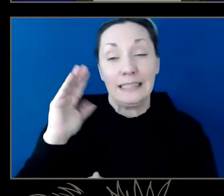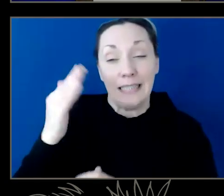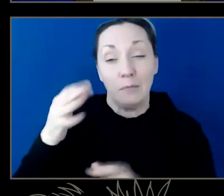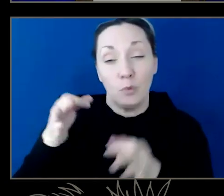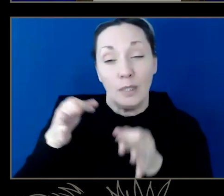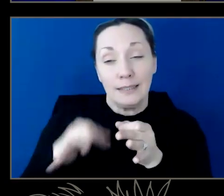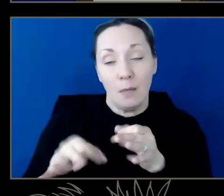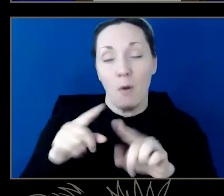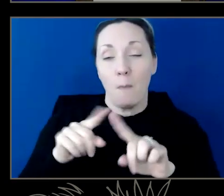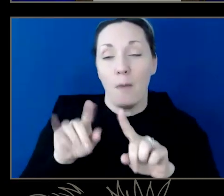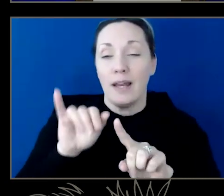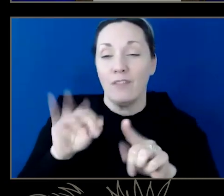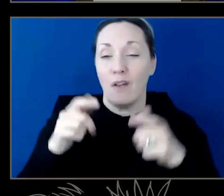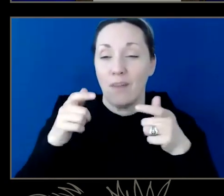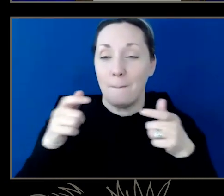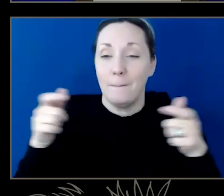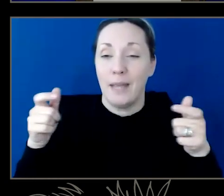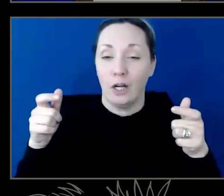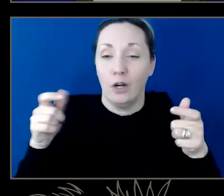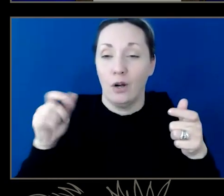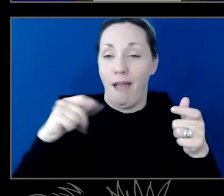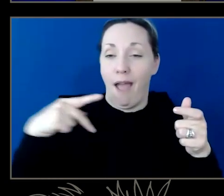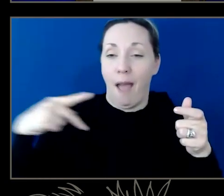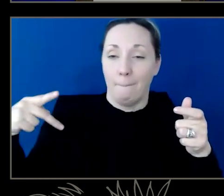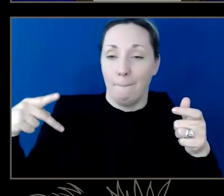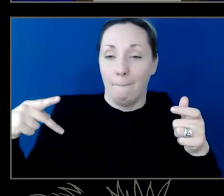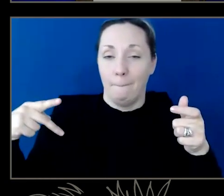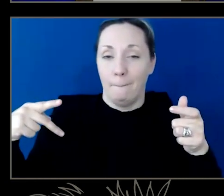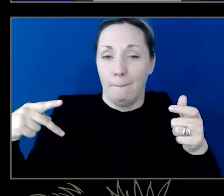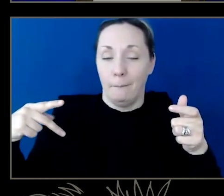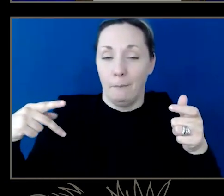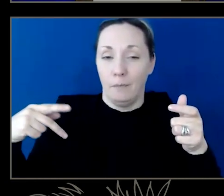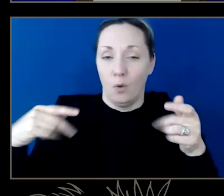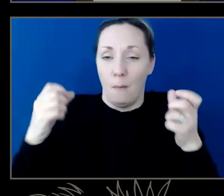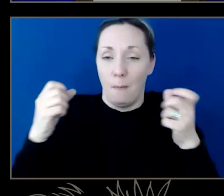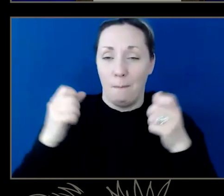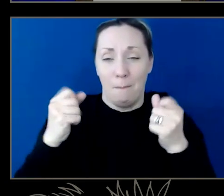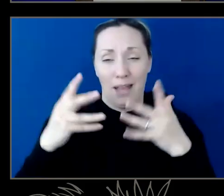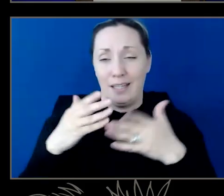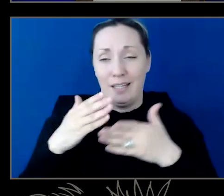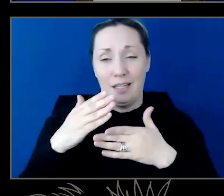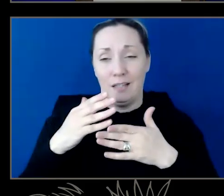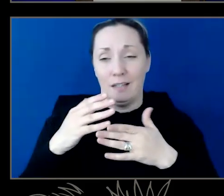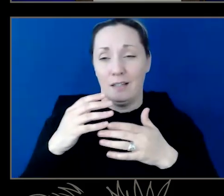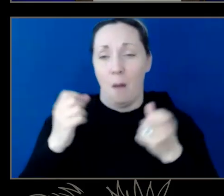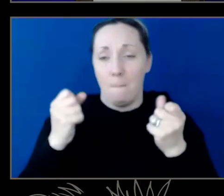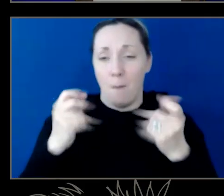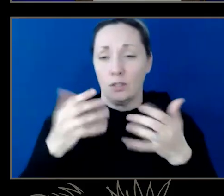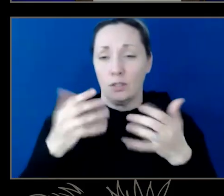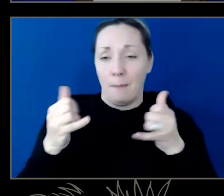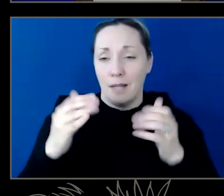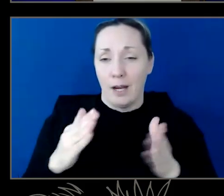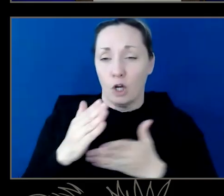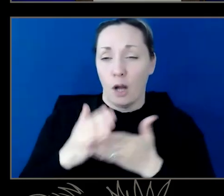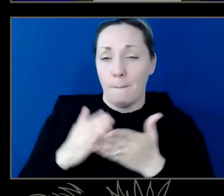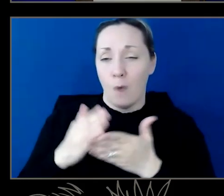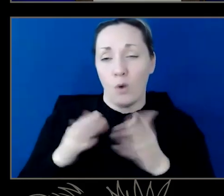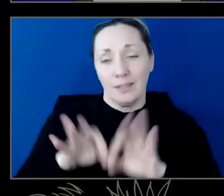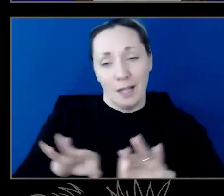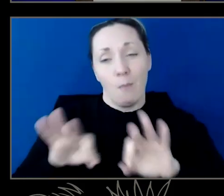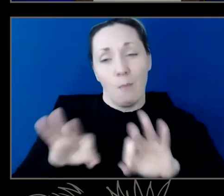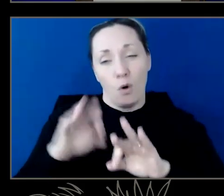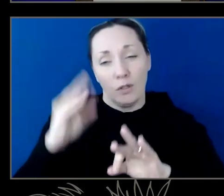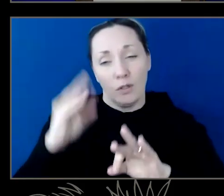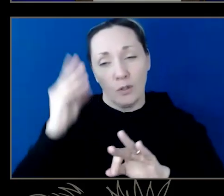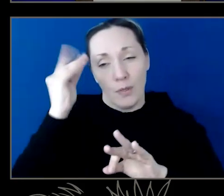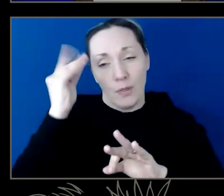have a bigger app with a lot of multiplayer components, it's important to take into consideration